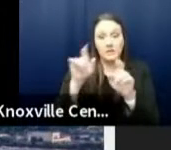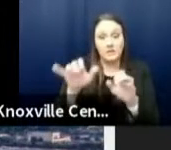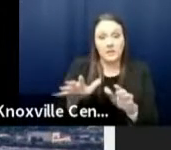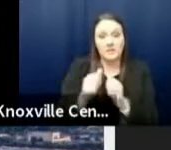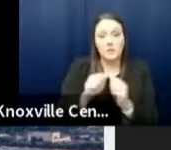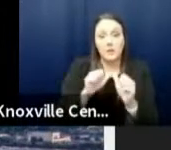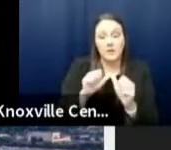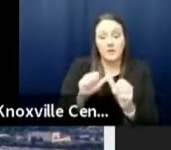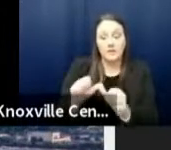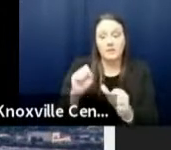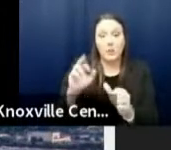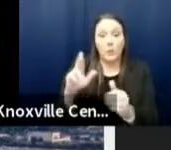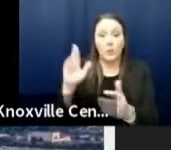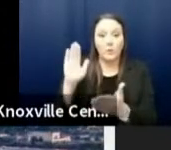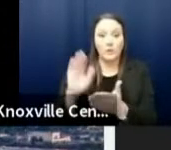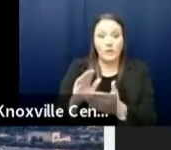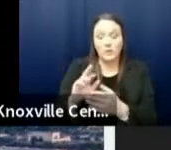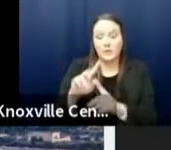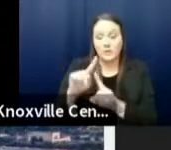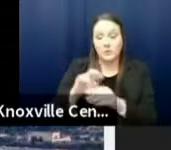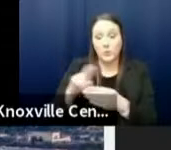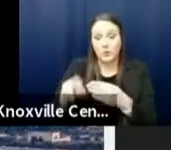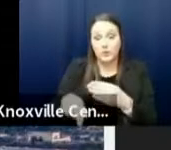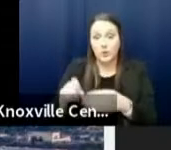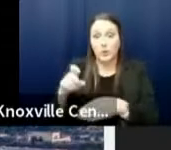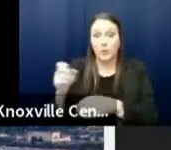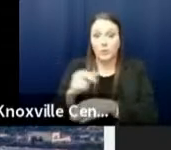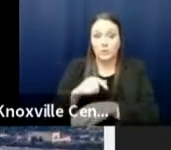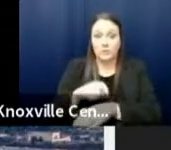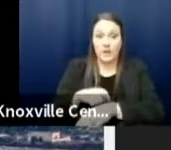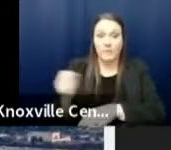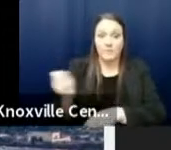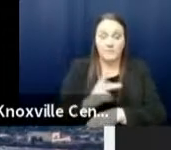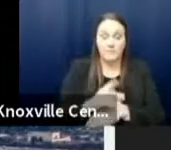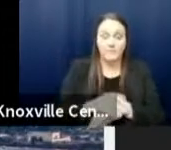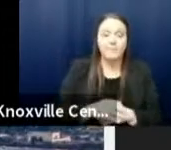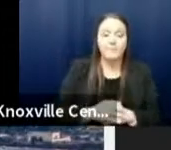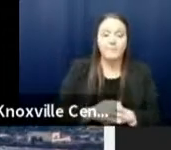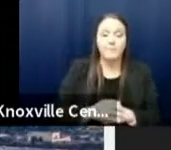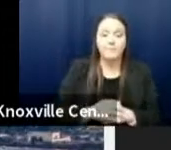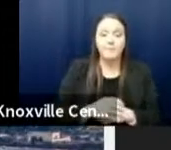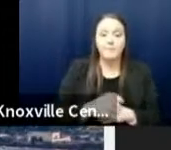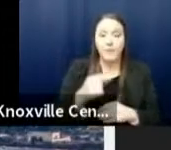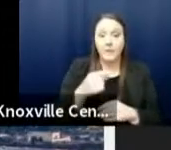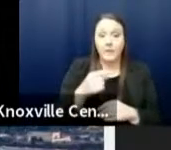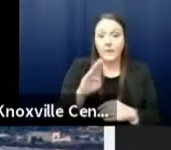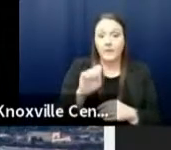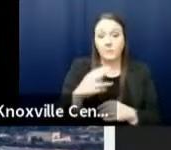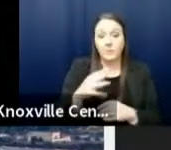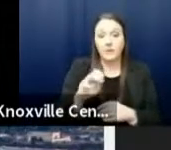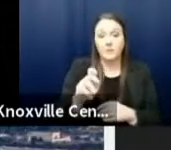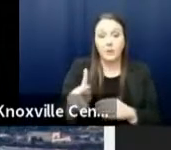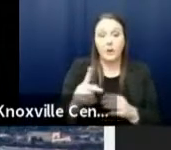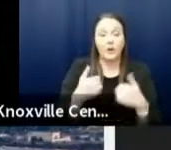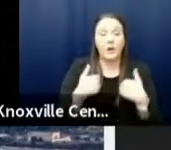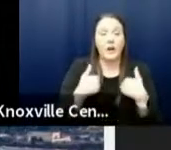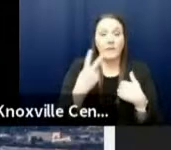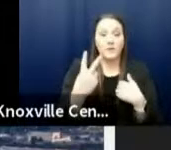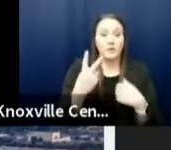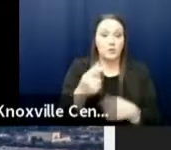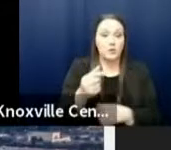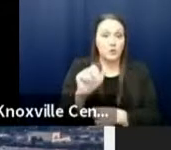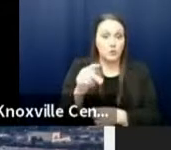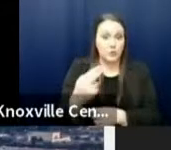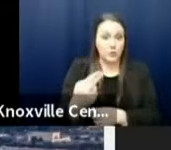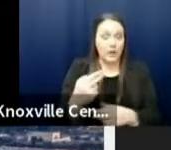consistent or decreased test result reporting turnaround time. For this benchmark, we utilize 2 bar graphs,